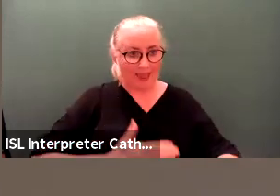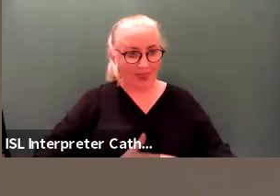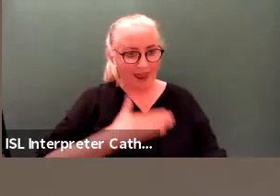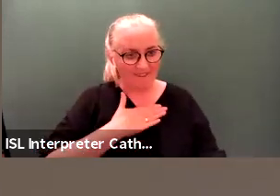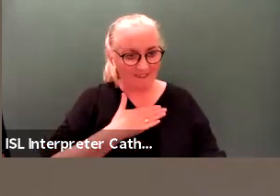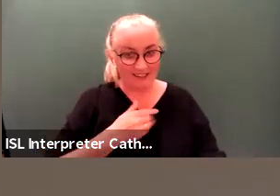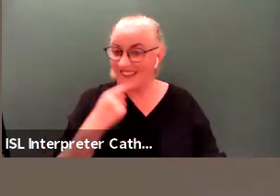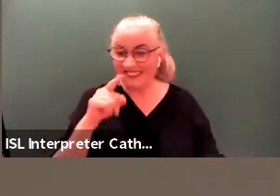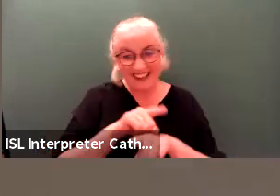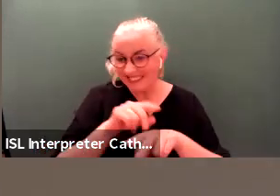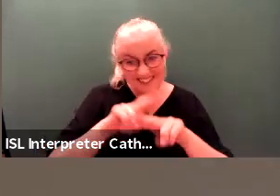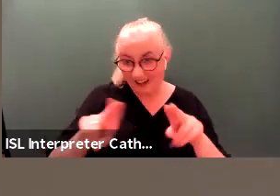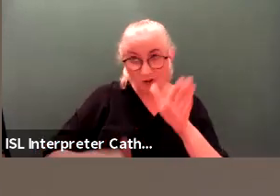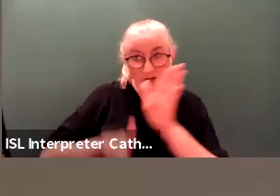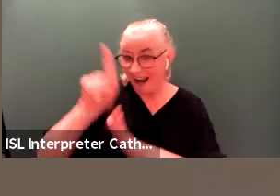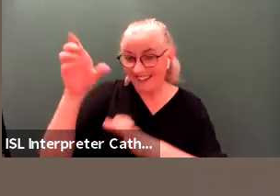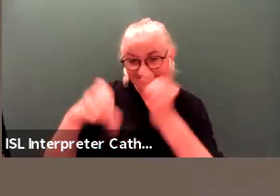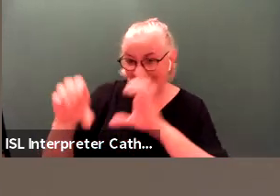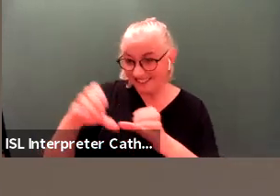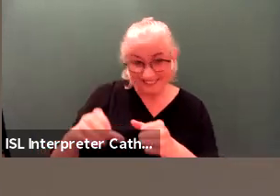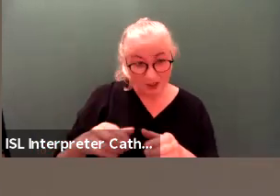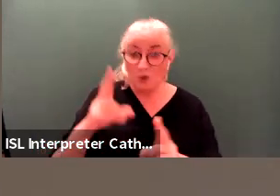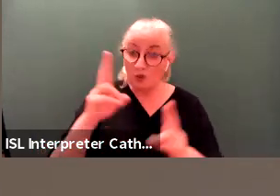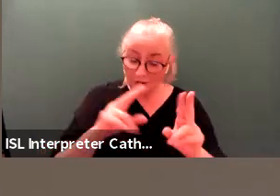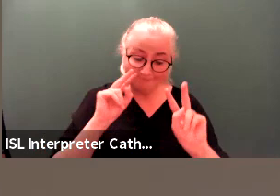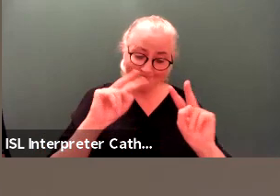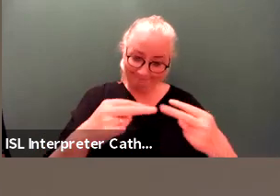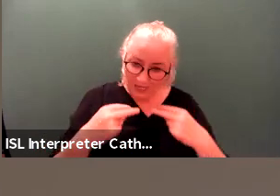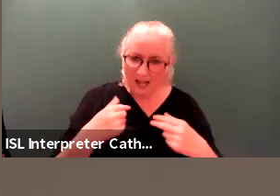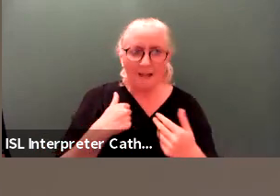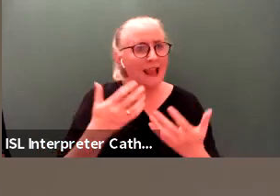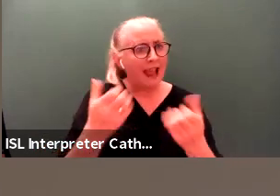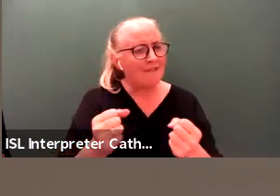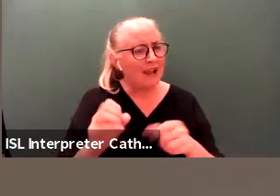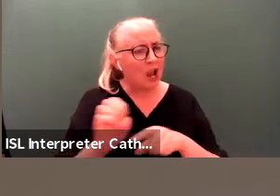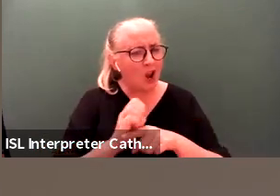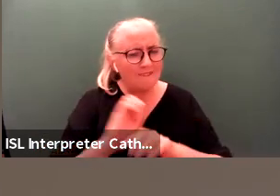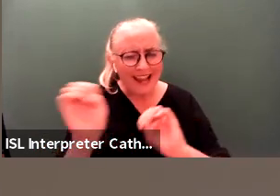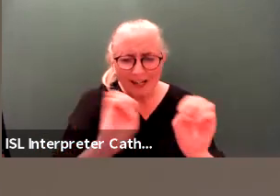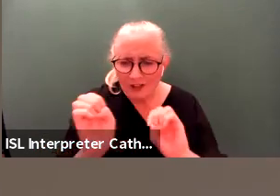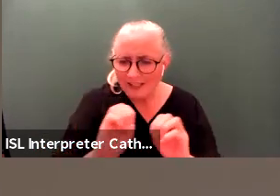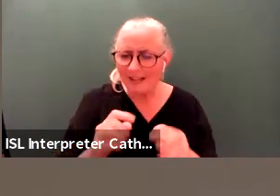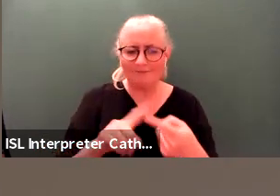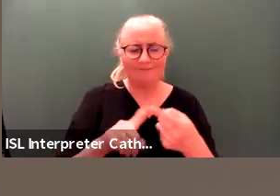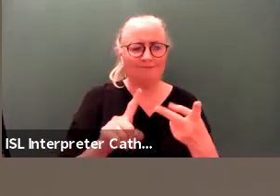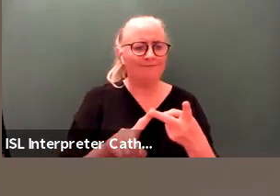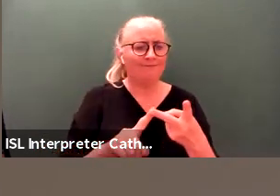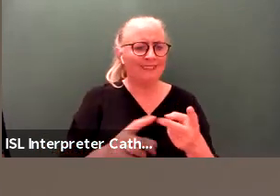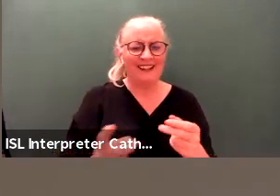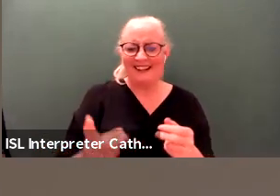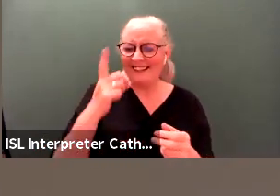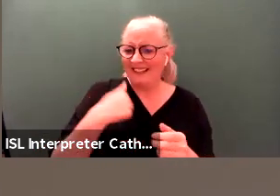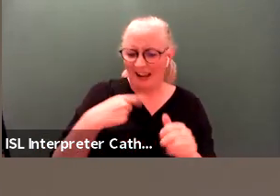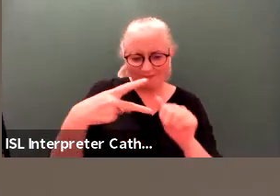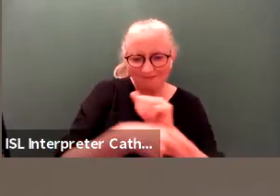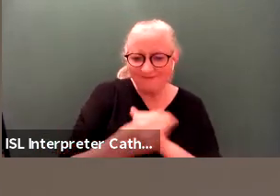rocket science. This is what we should be doing all the time anyway, is looking at, am I getting enough exercise? Have I cut out, you know, a certain type of food?